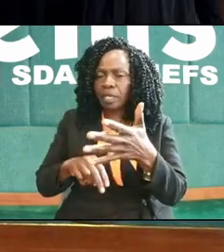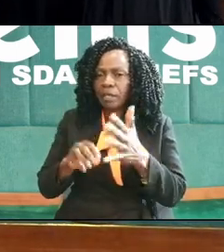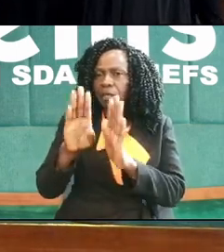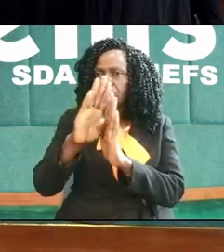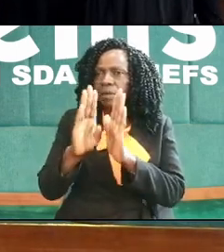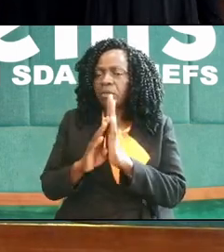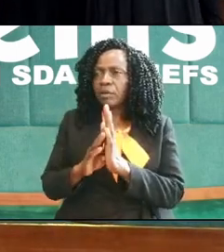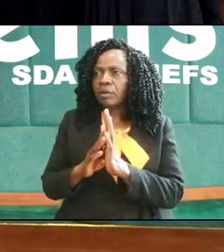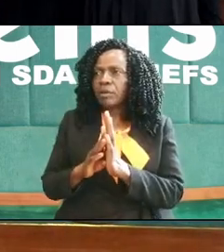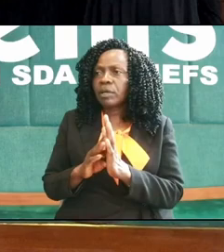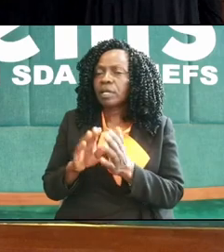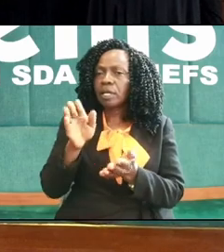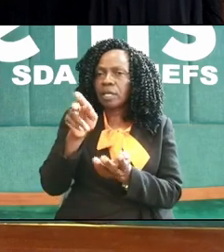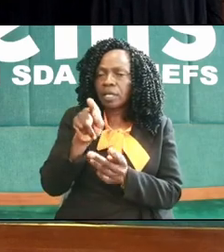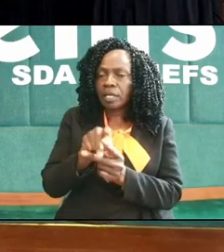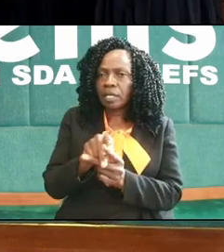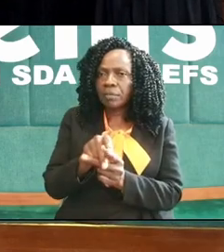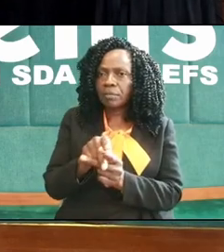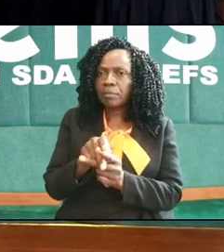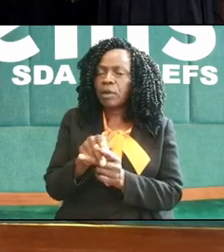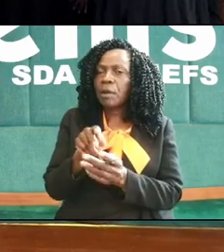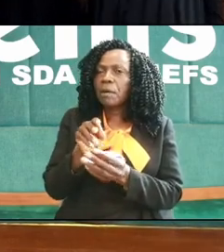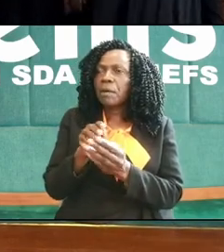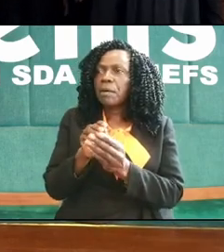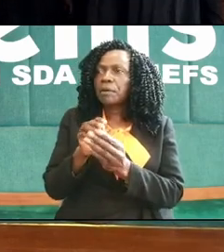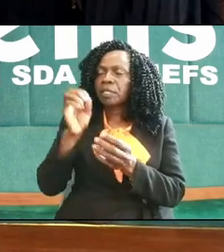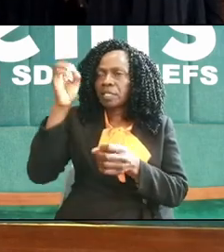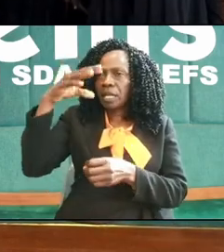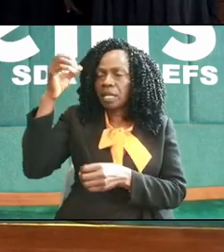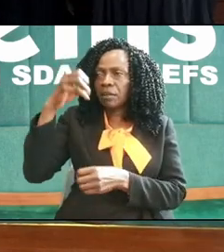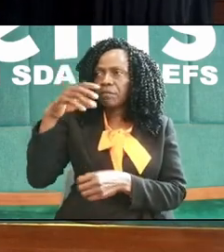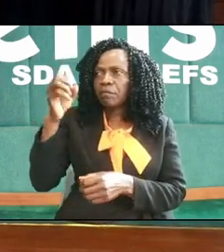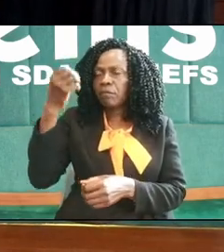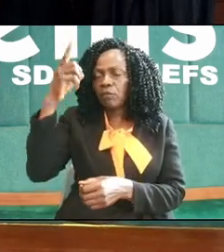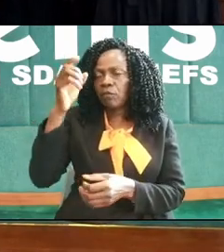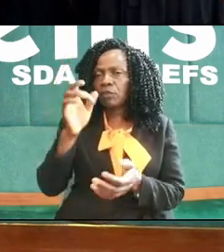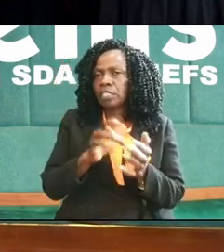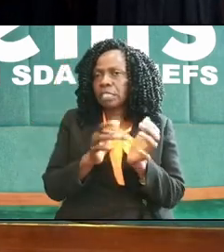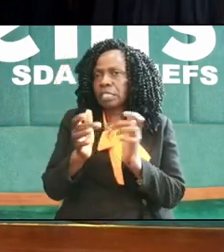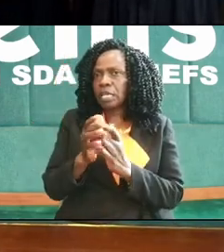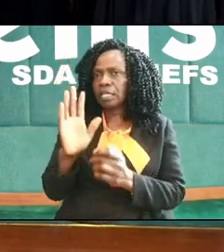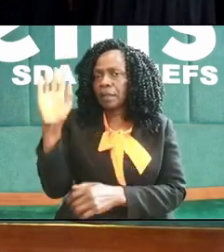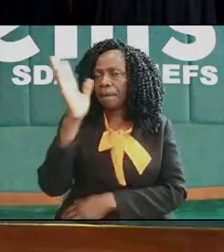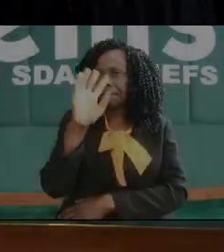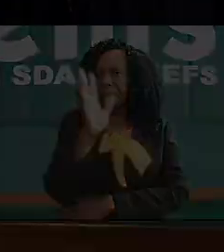promise and keep shining for Jesus. Bye.